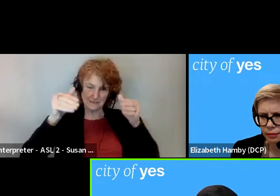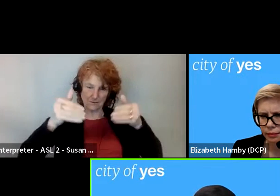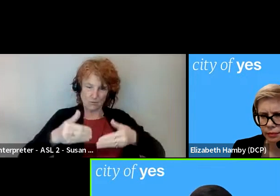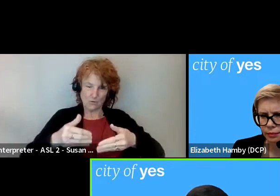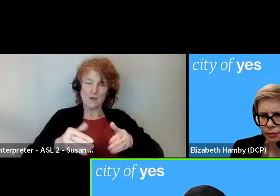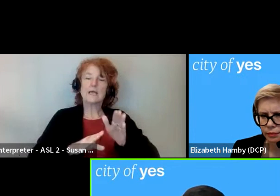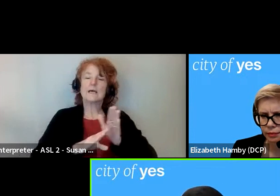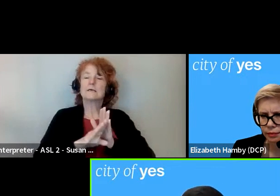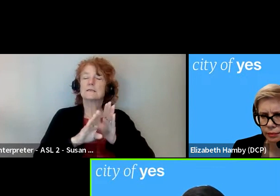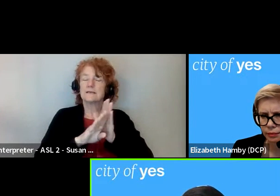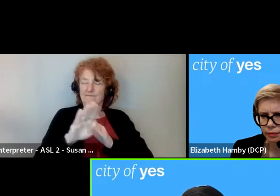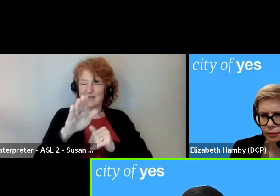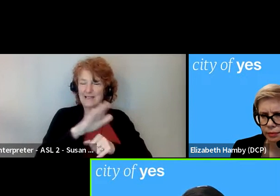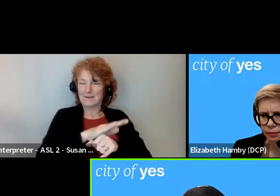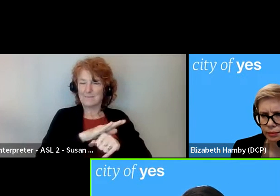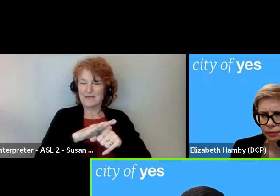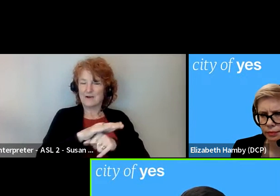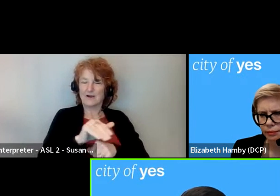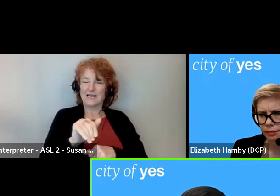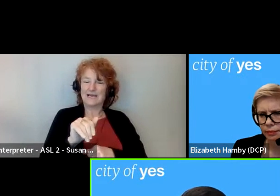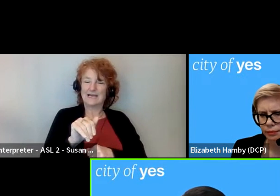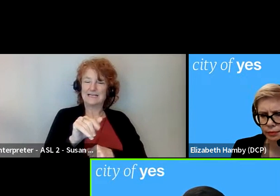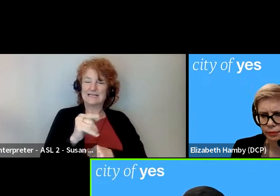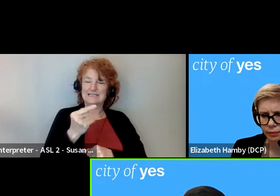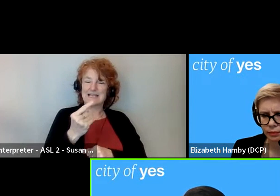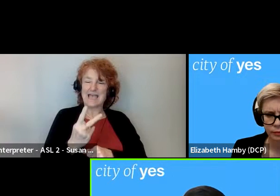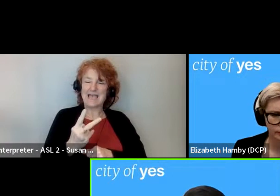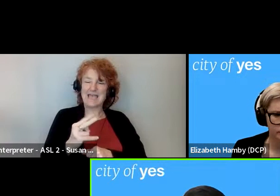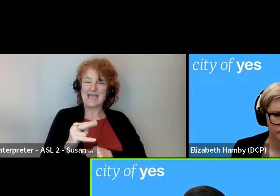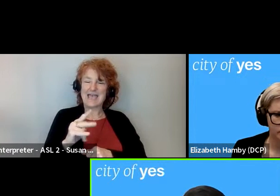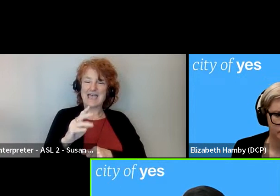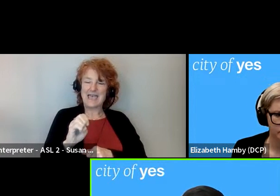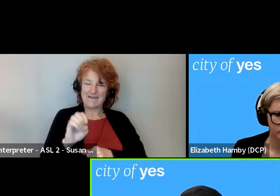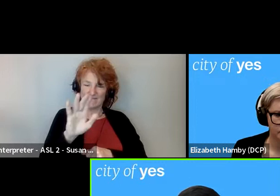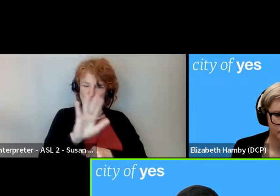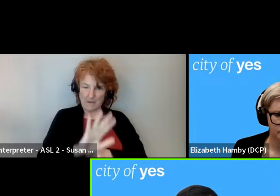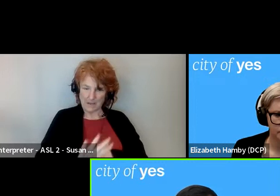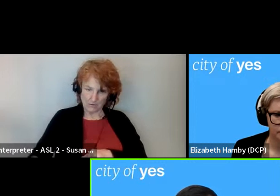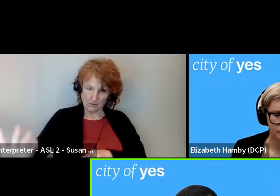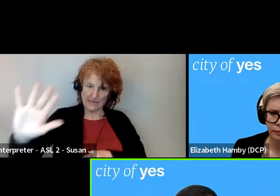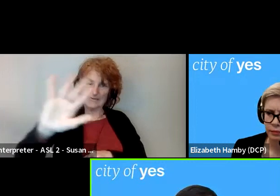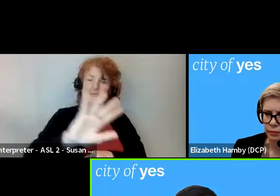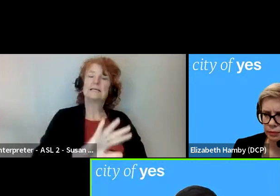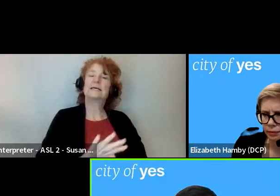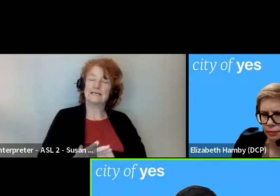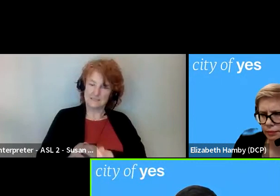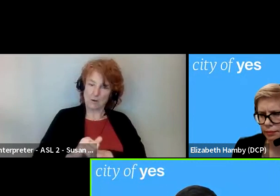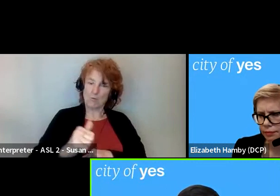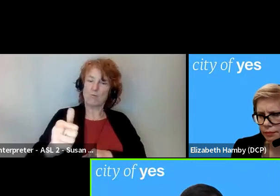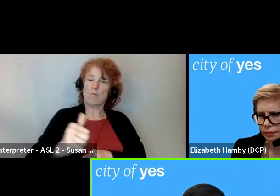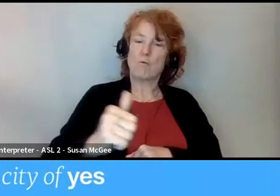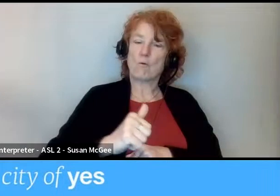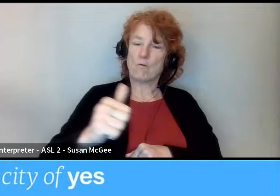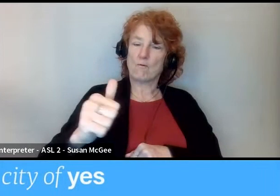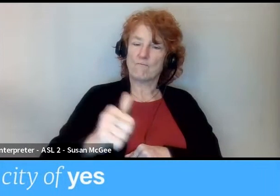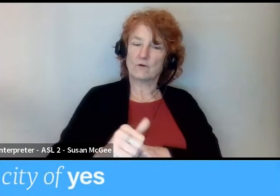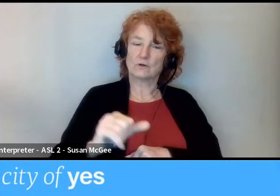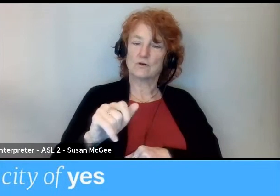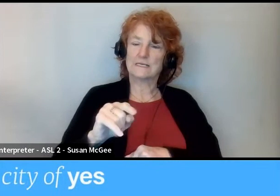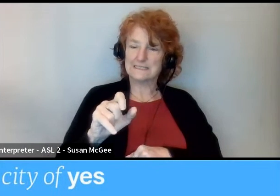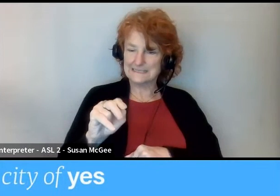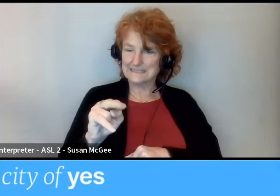a half-mile radius around mass transit stations. And I would say that, back to